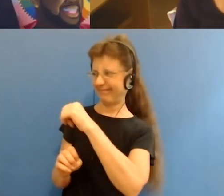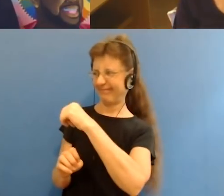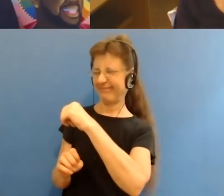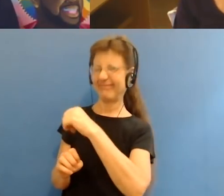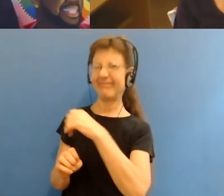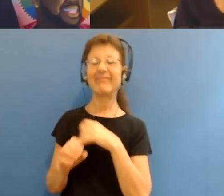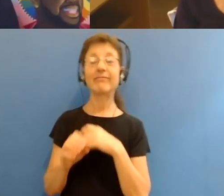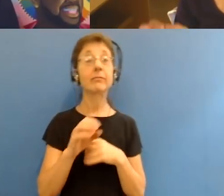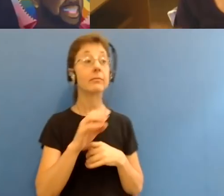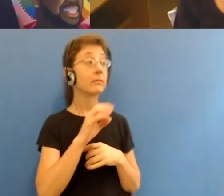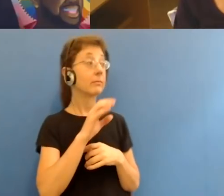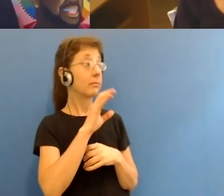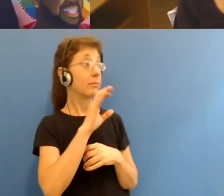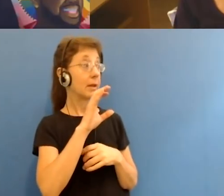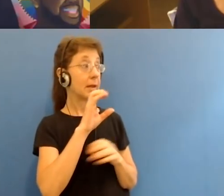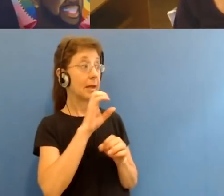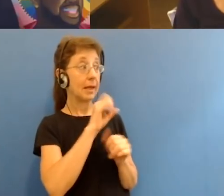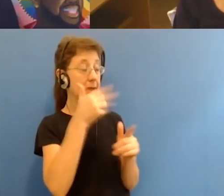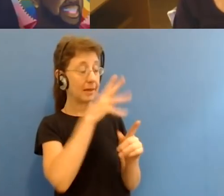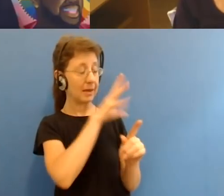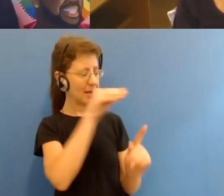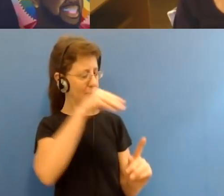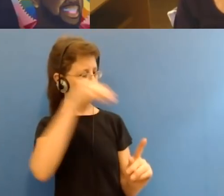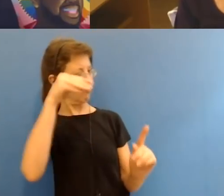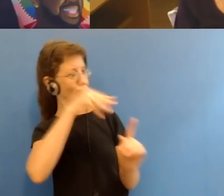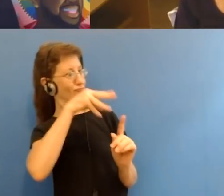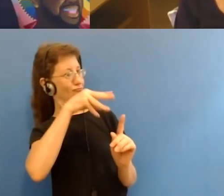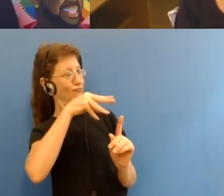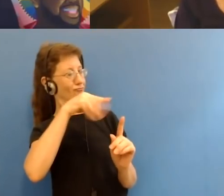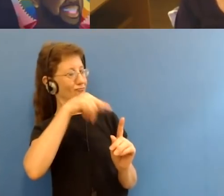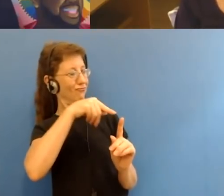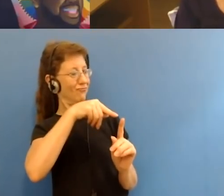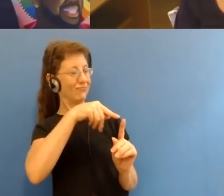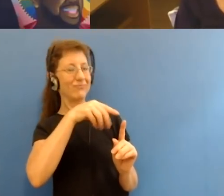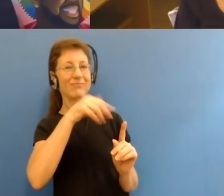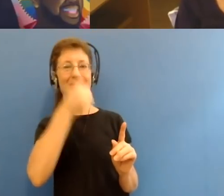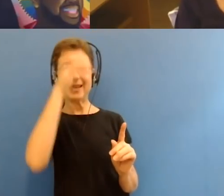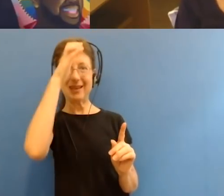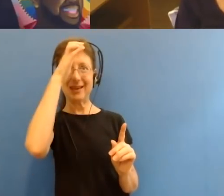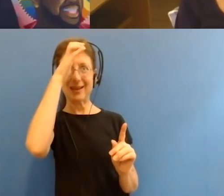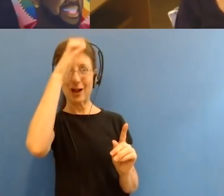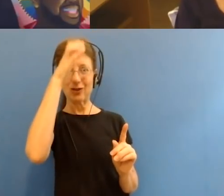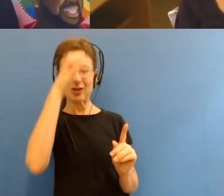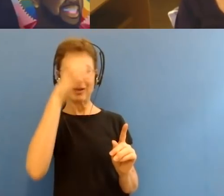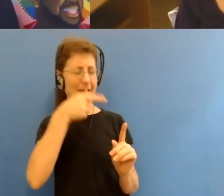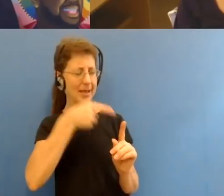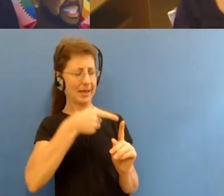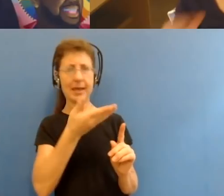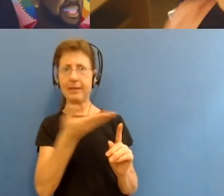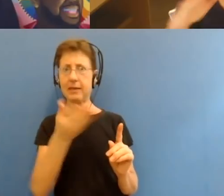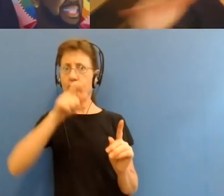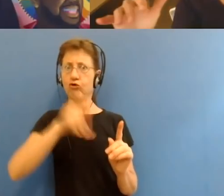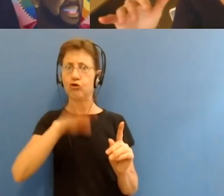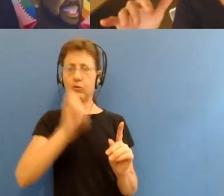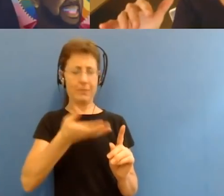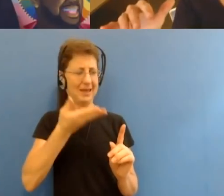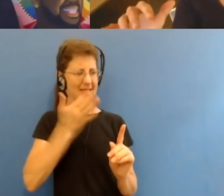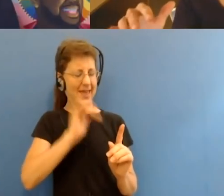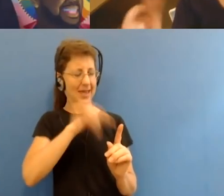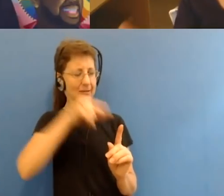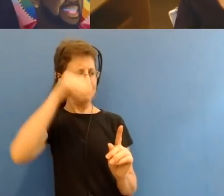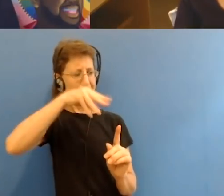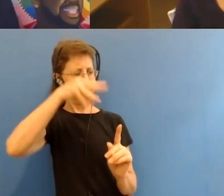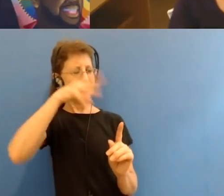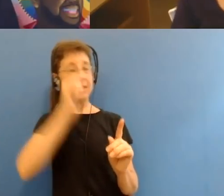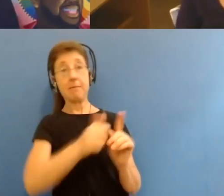know, anything that shines a light on any notion that we have of things should be a certain way, that the highest thing is